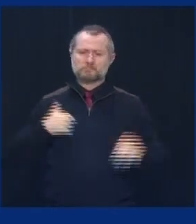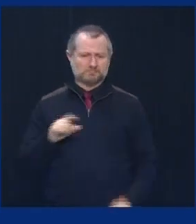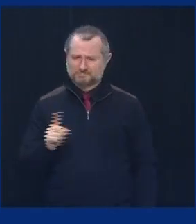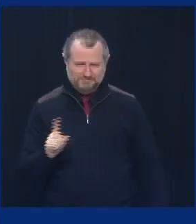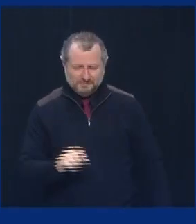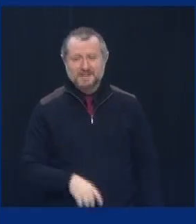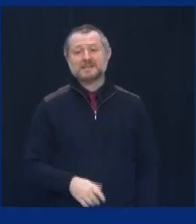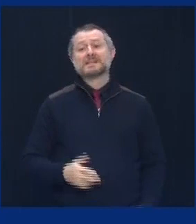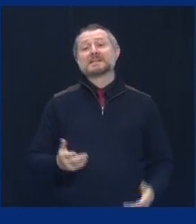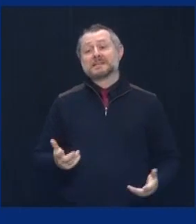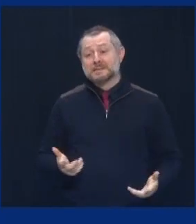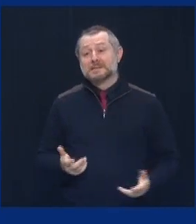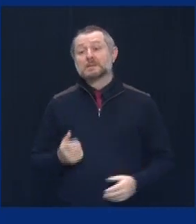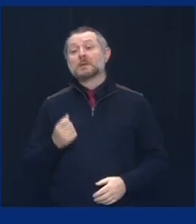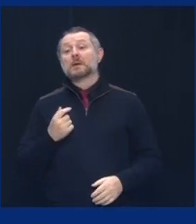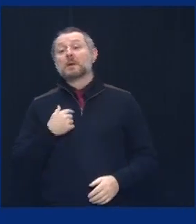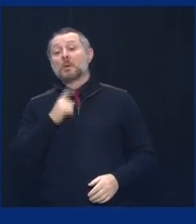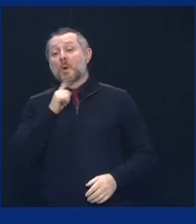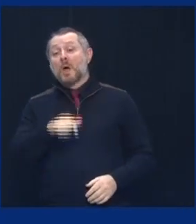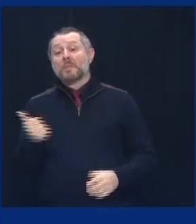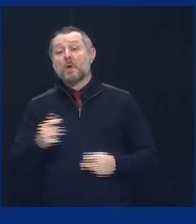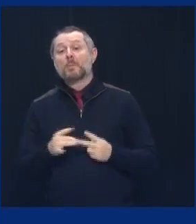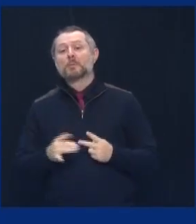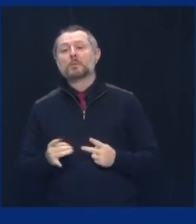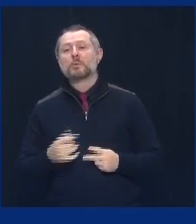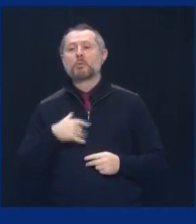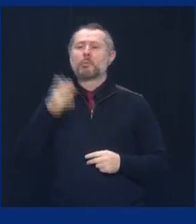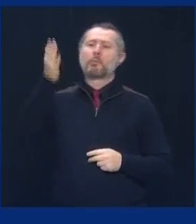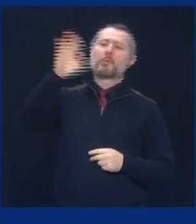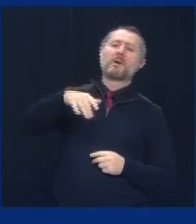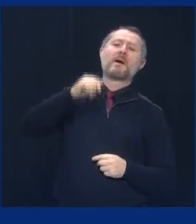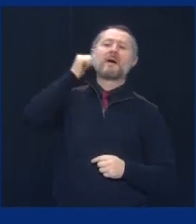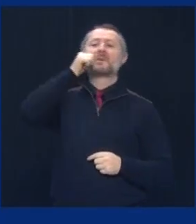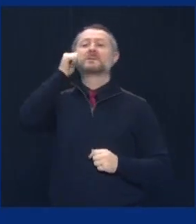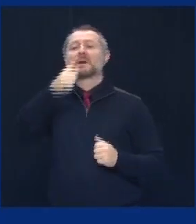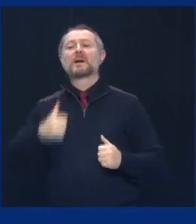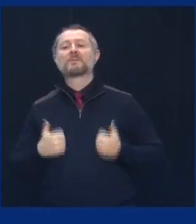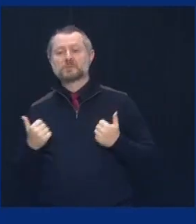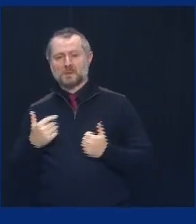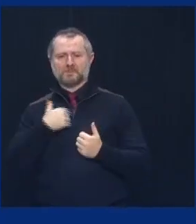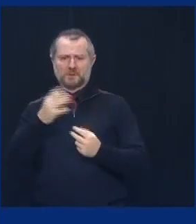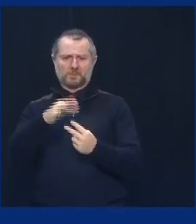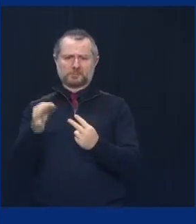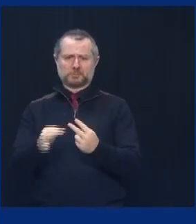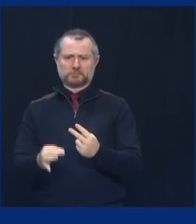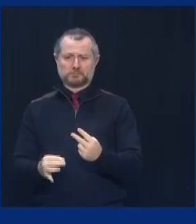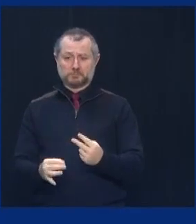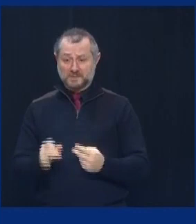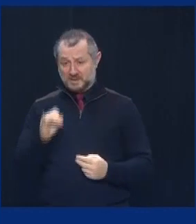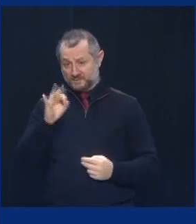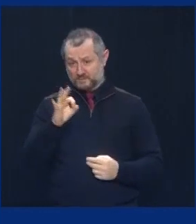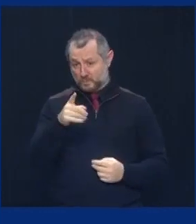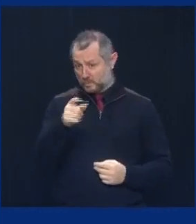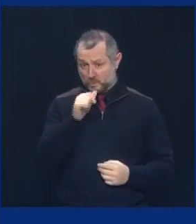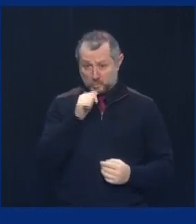Here's the alternative, right? Life is options. If we don't slow the